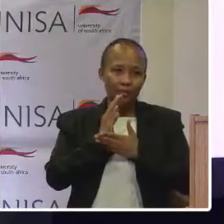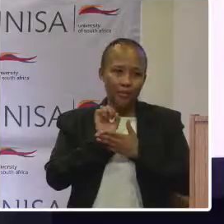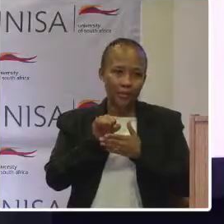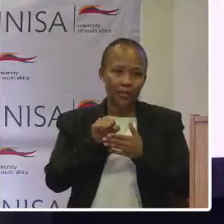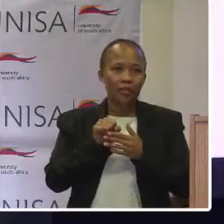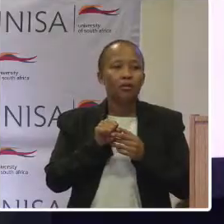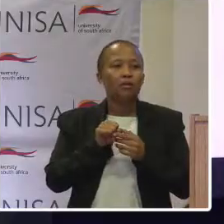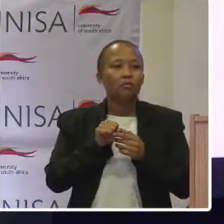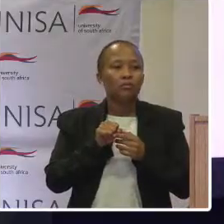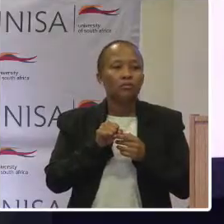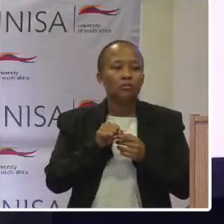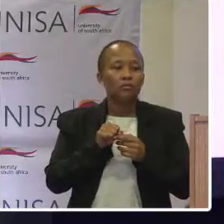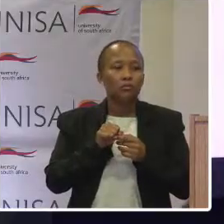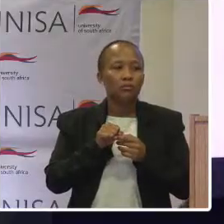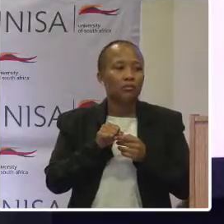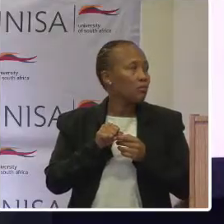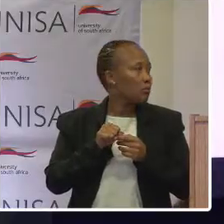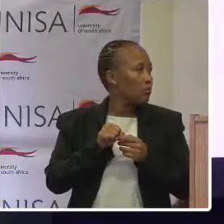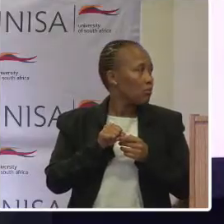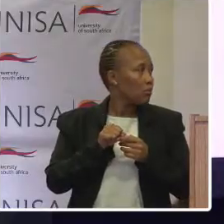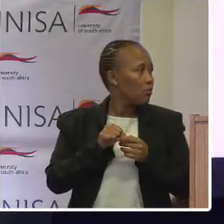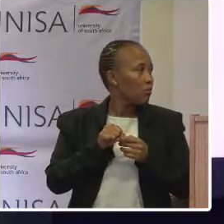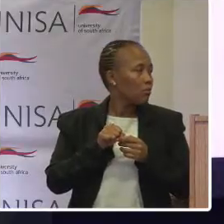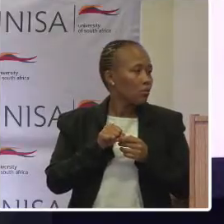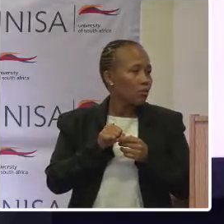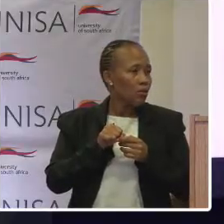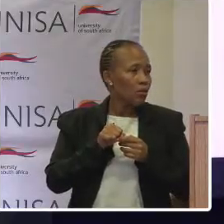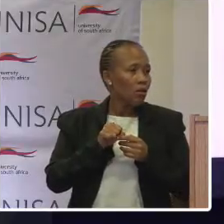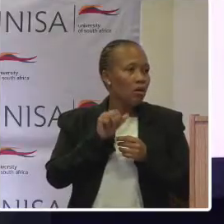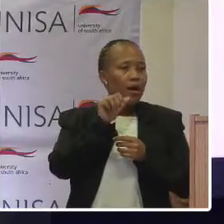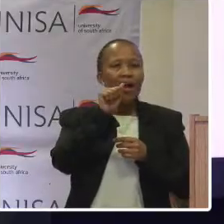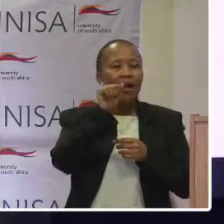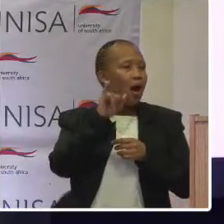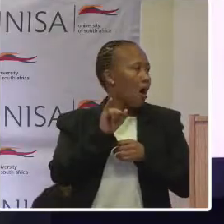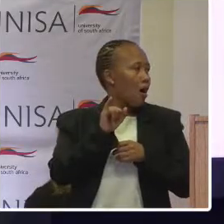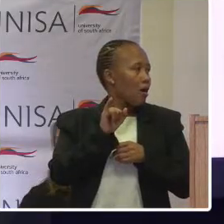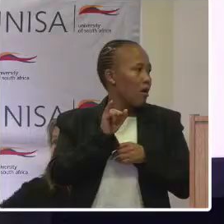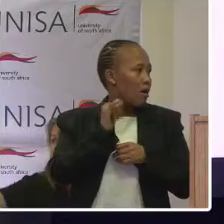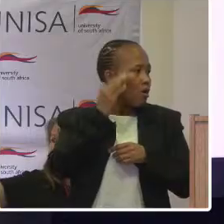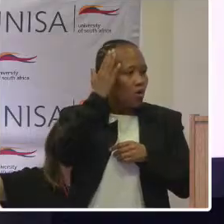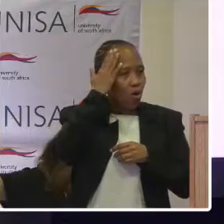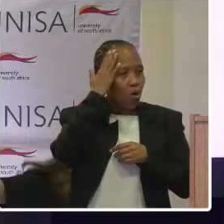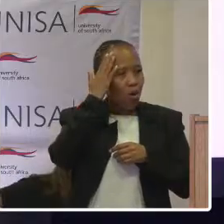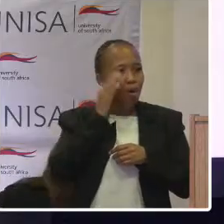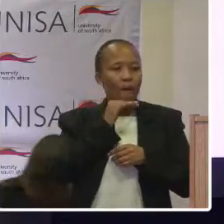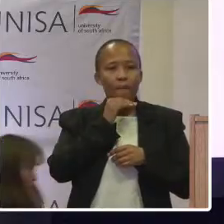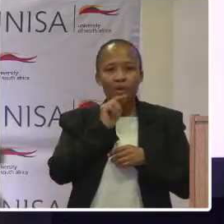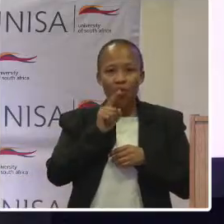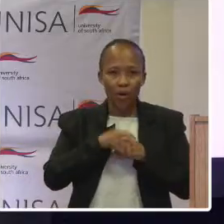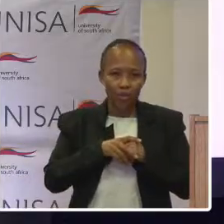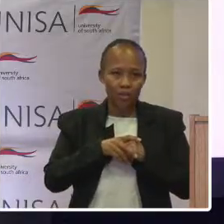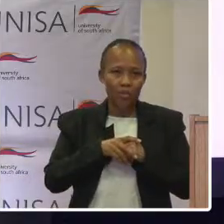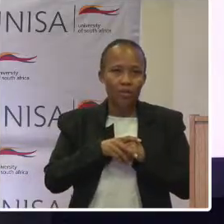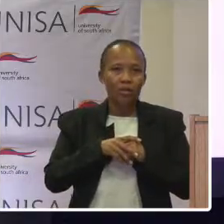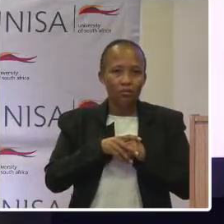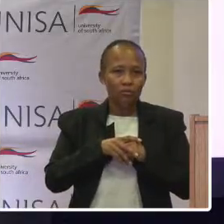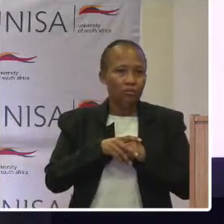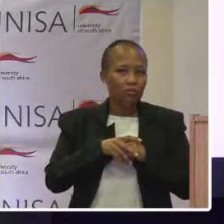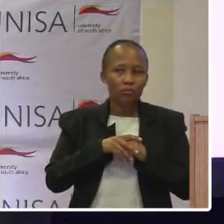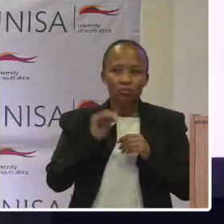who here knows what AI is? By actual show of hands.